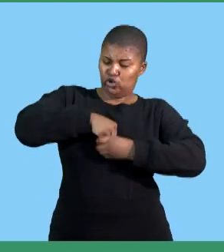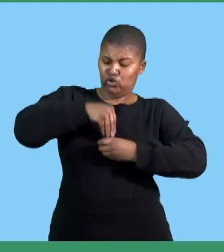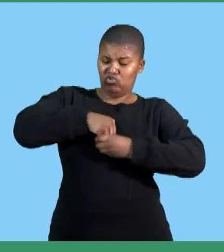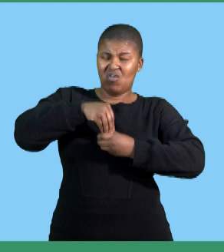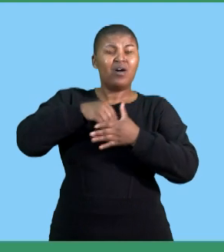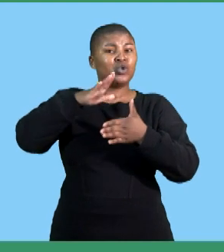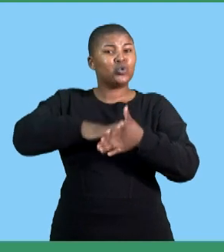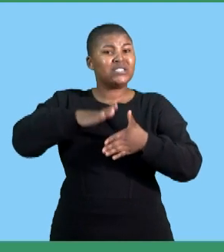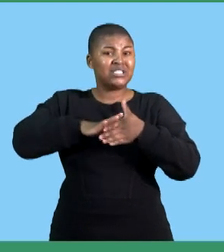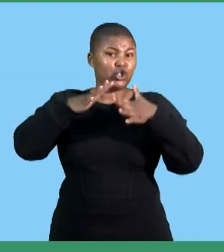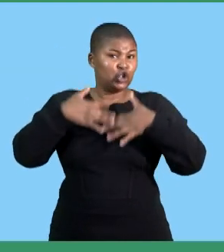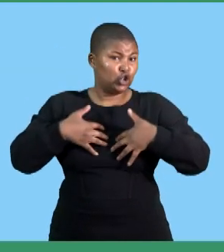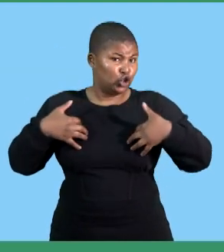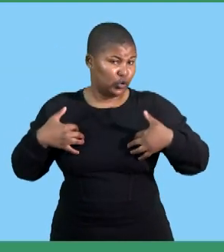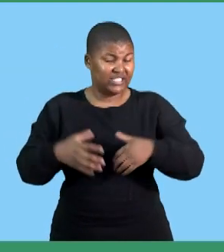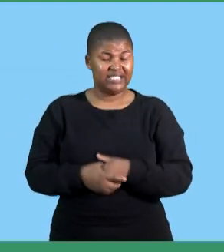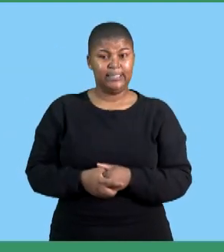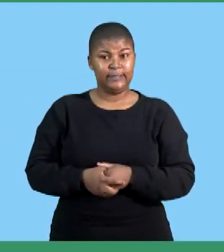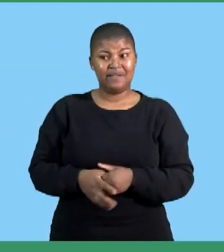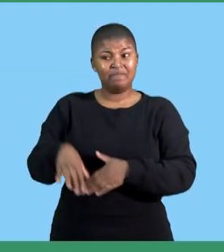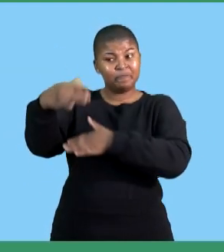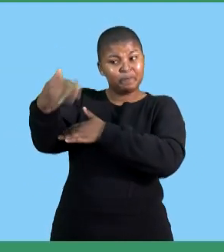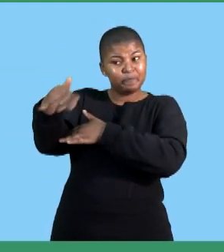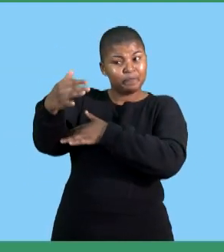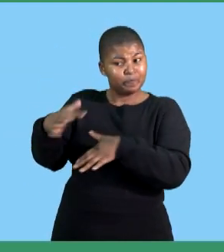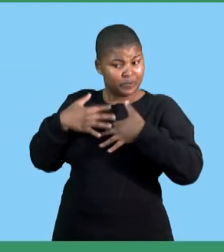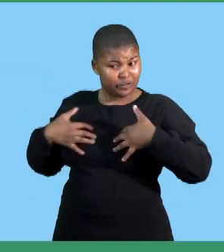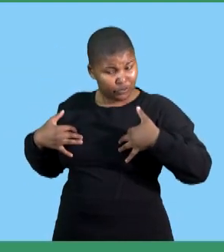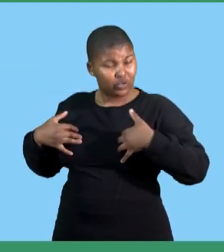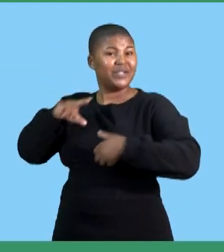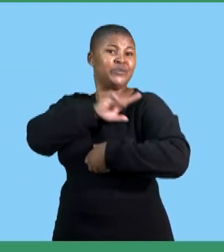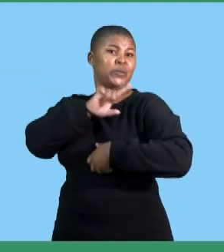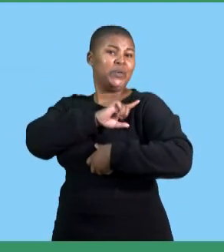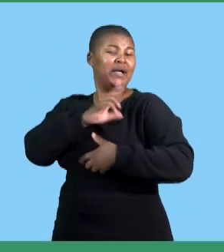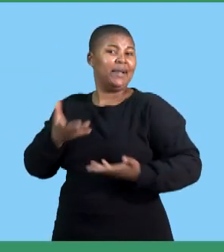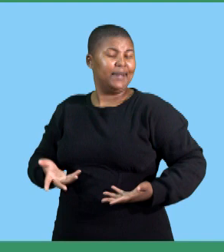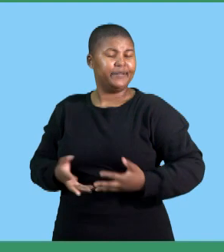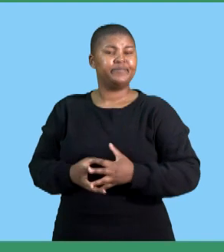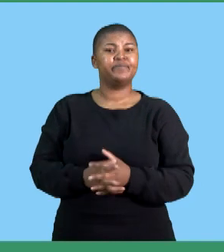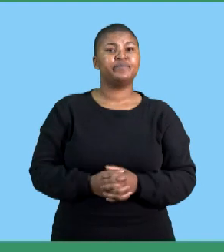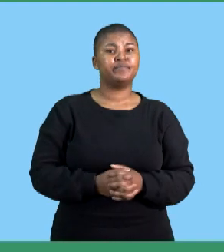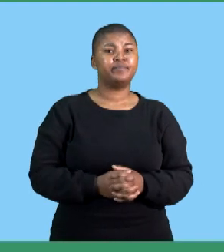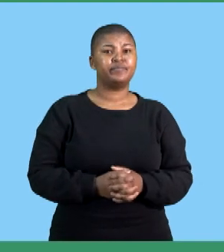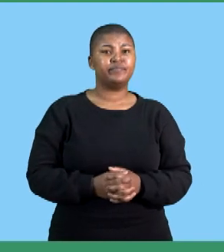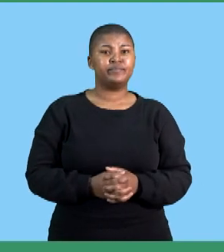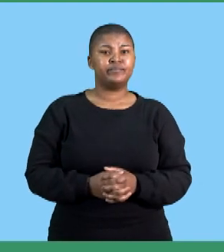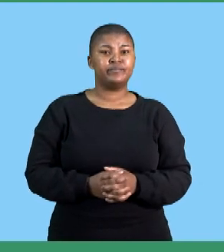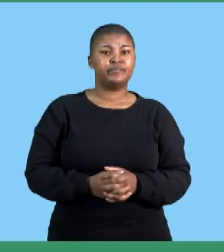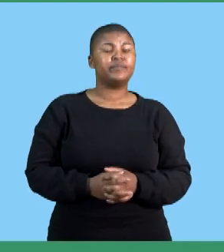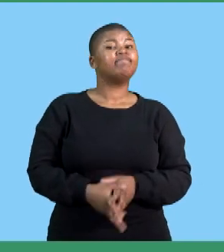causes of stress as well as the external causes of stress. You must then be able